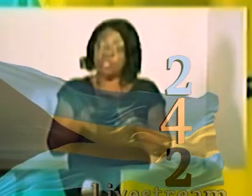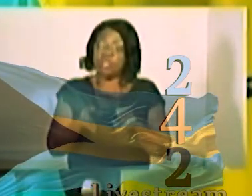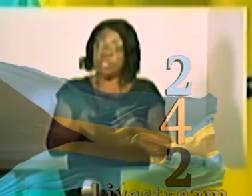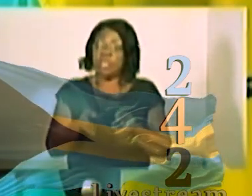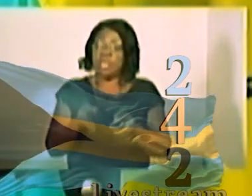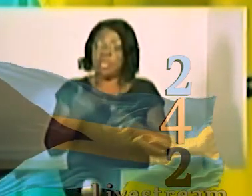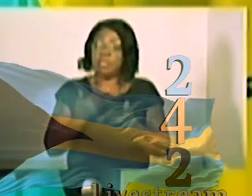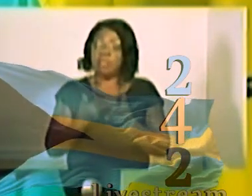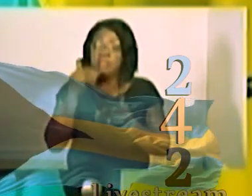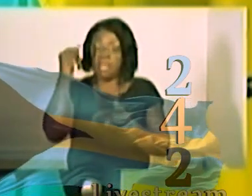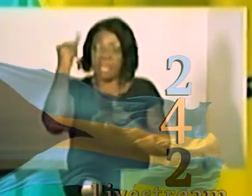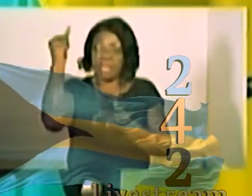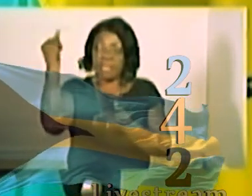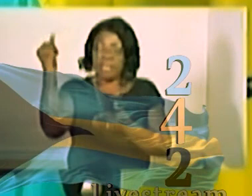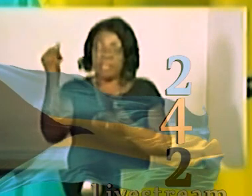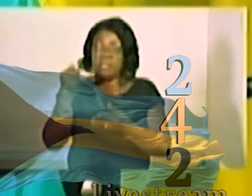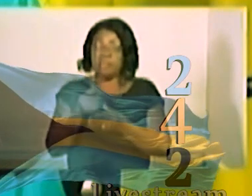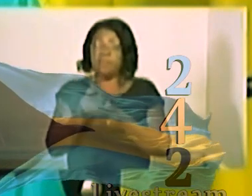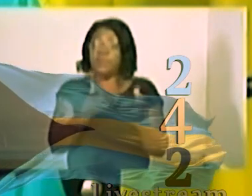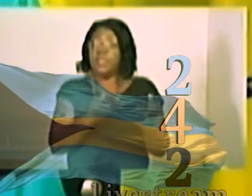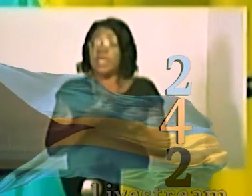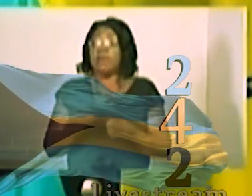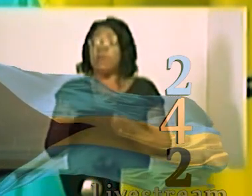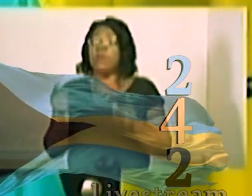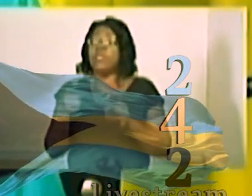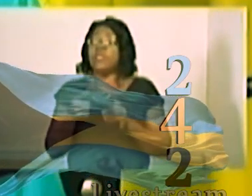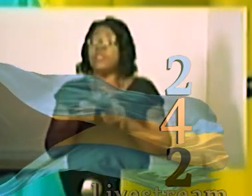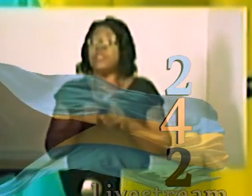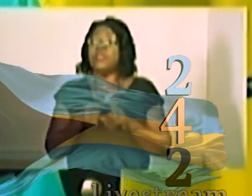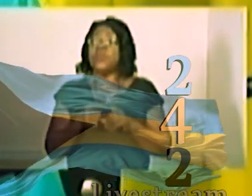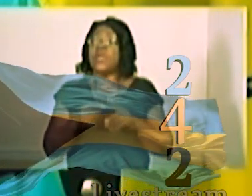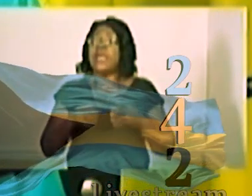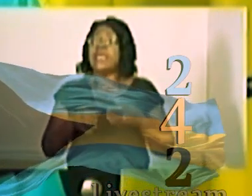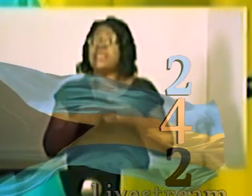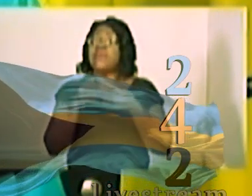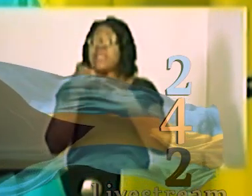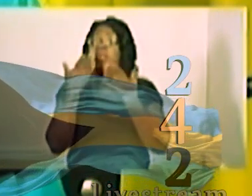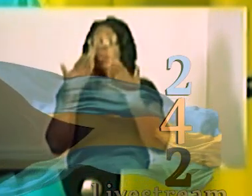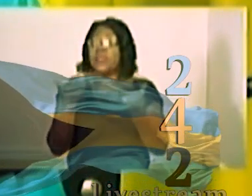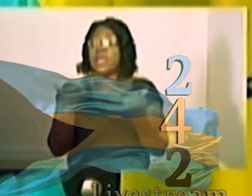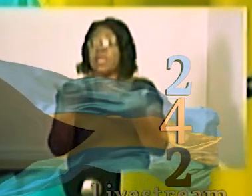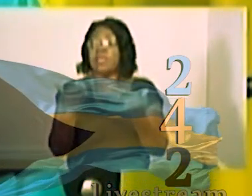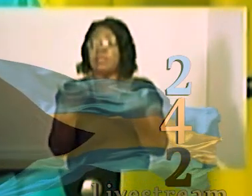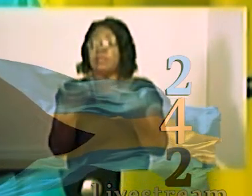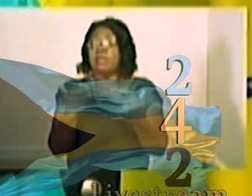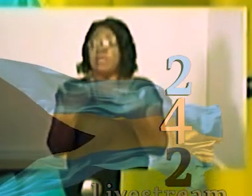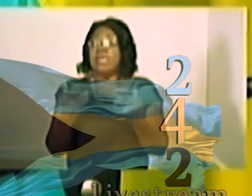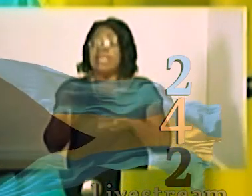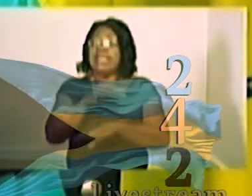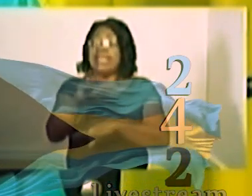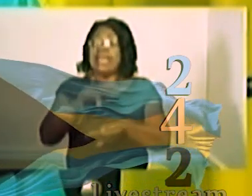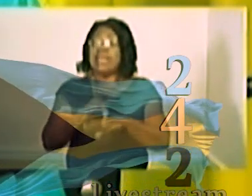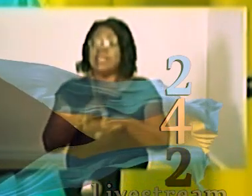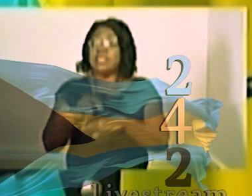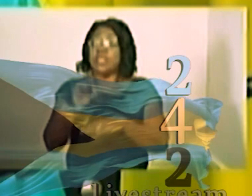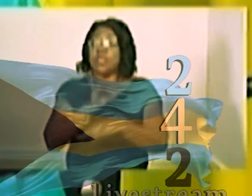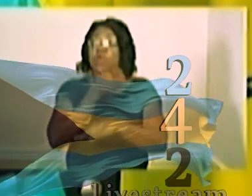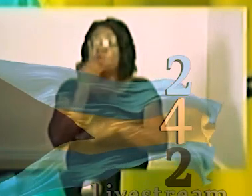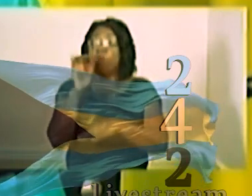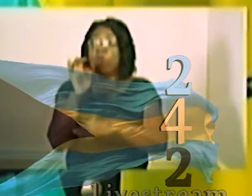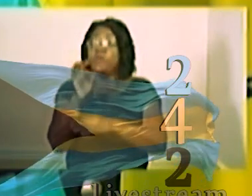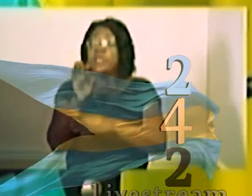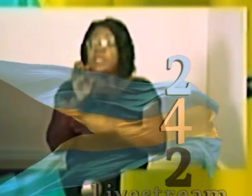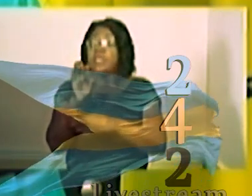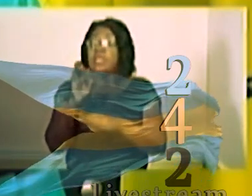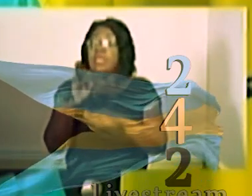well as ideas. I want to especially thank the National COVID Coordinating